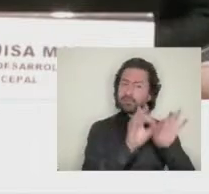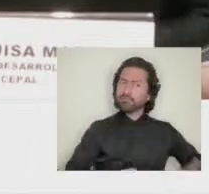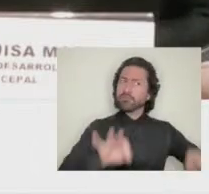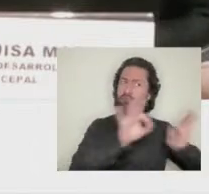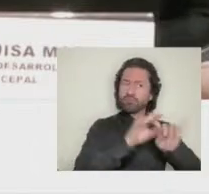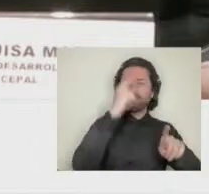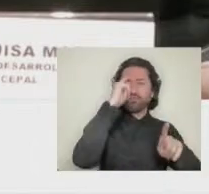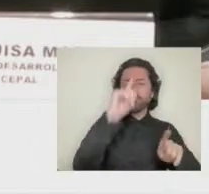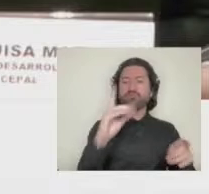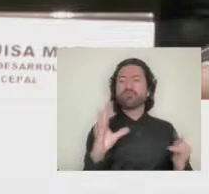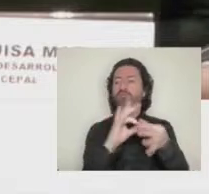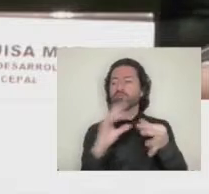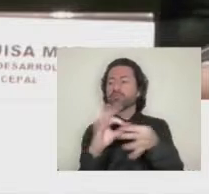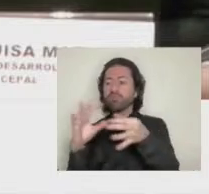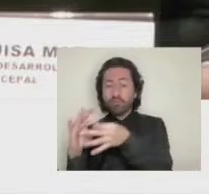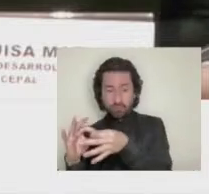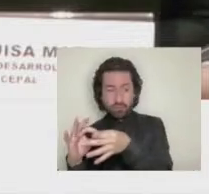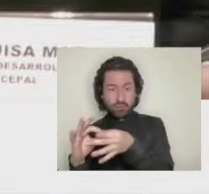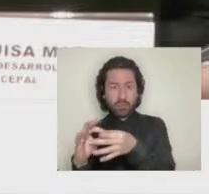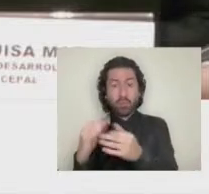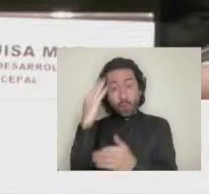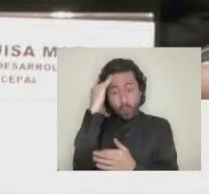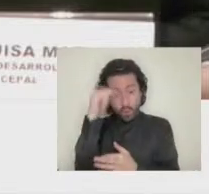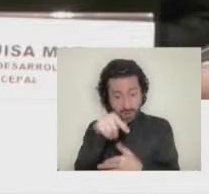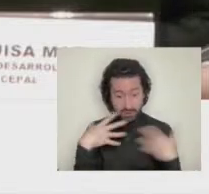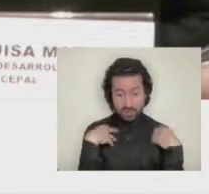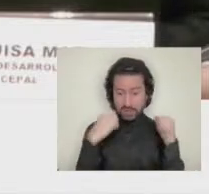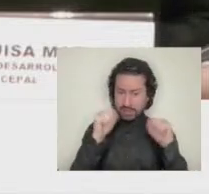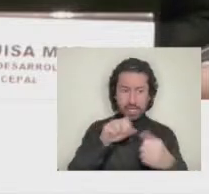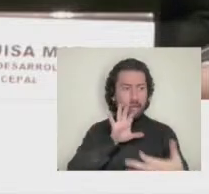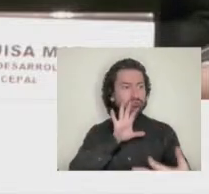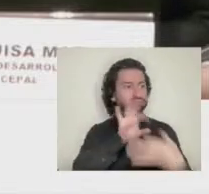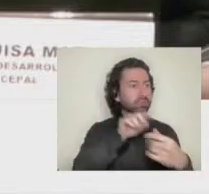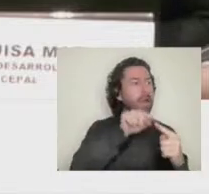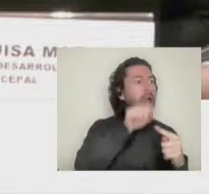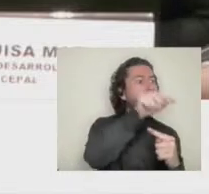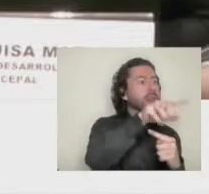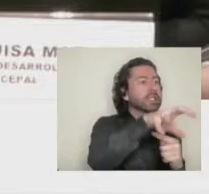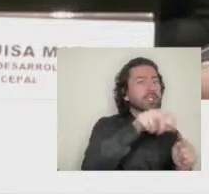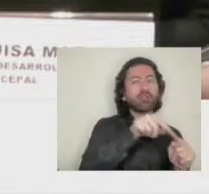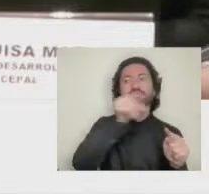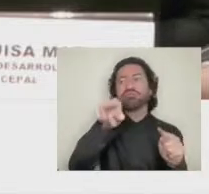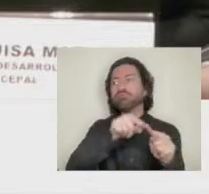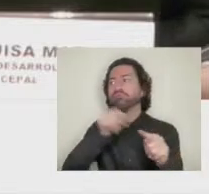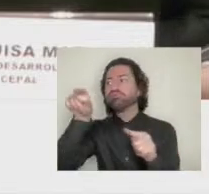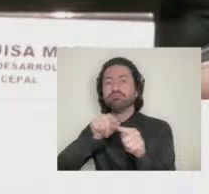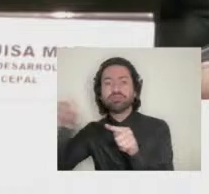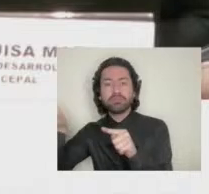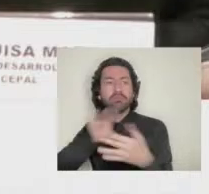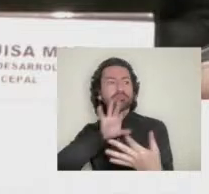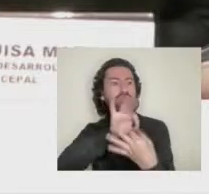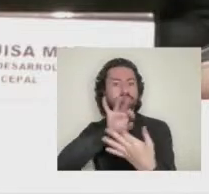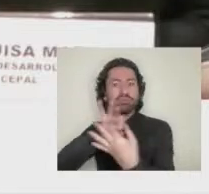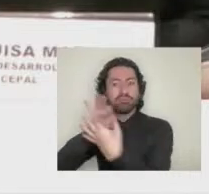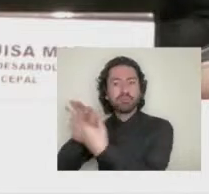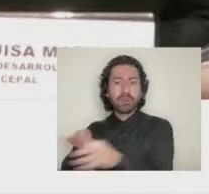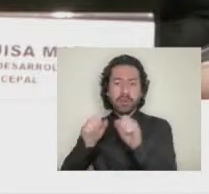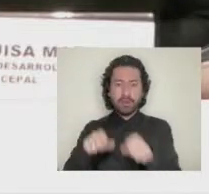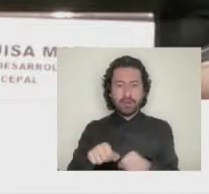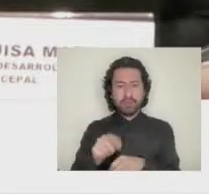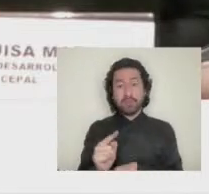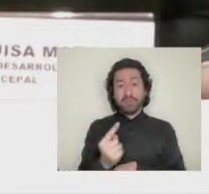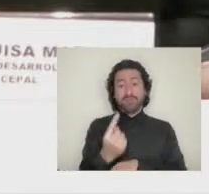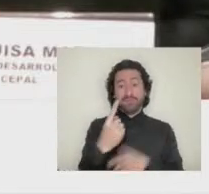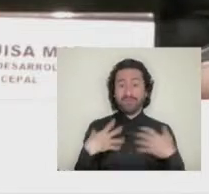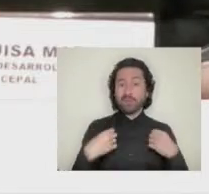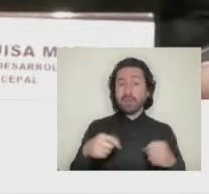the articulation that the health system may have with other sectors. This strategic position is, first